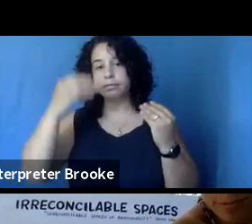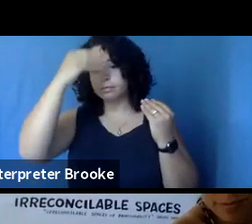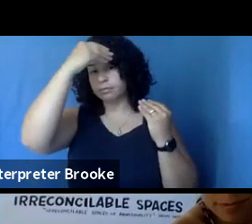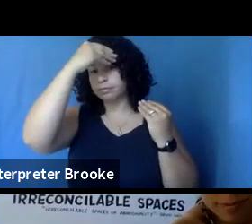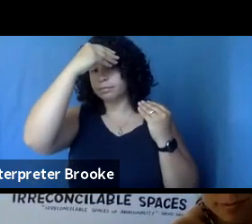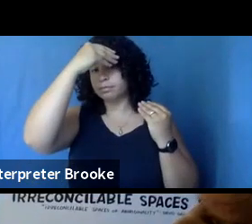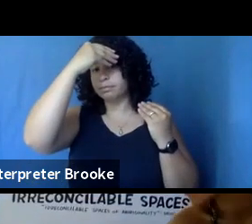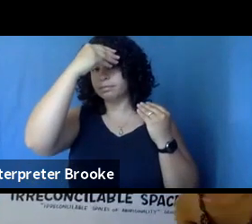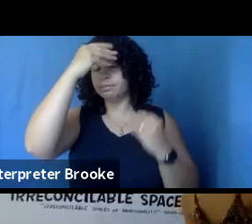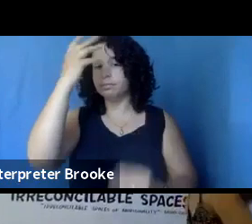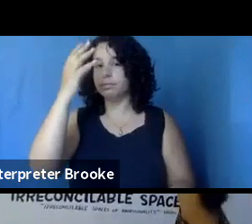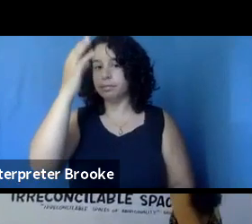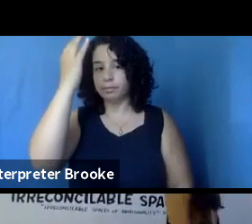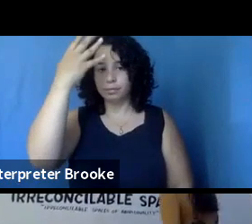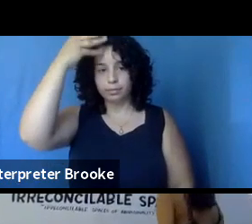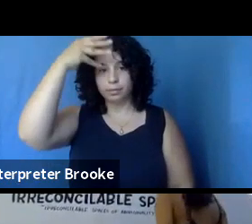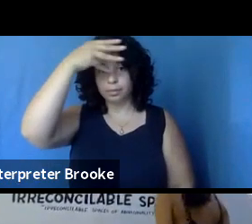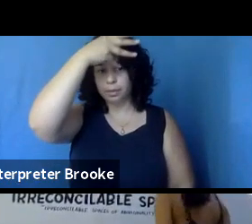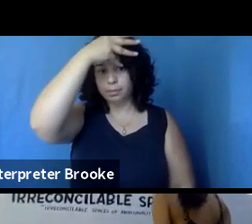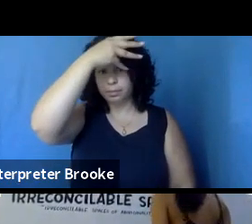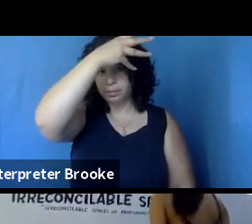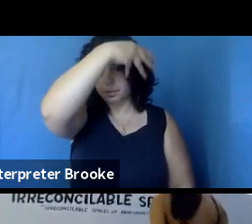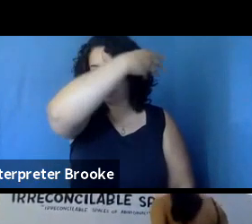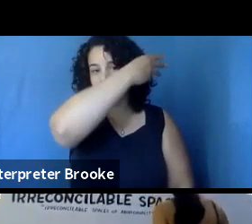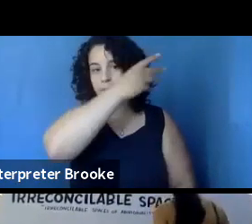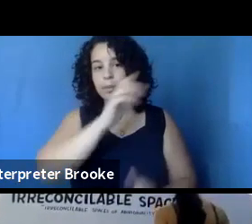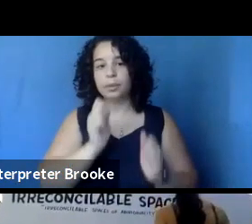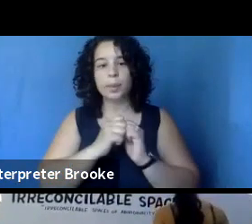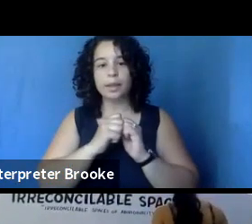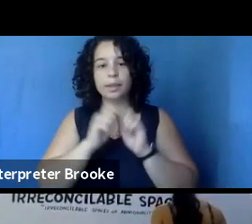side swept bangs and glasses.